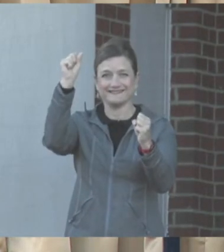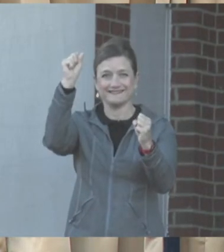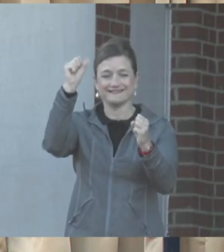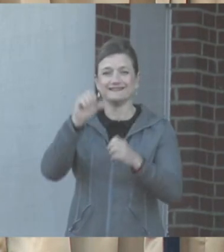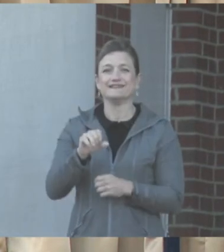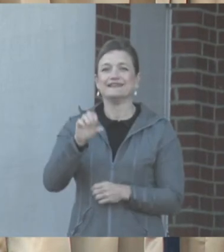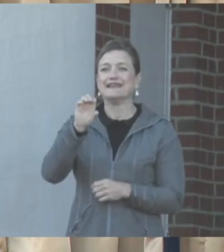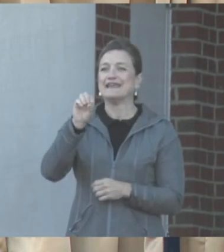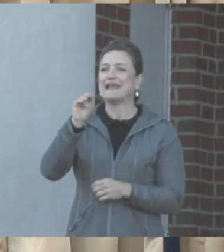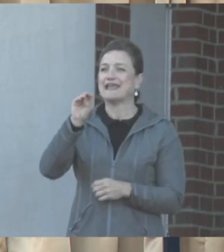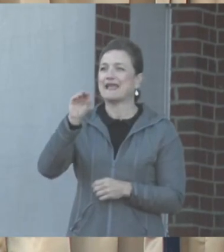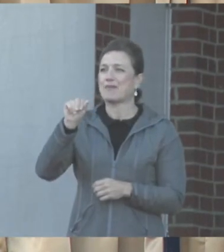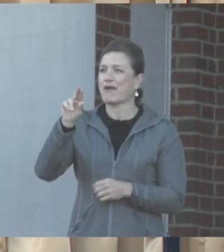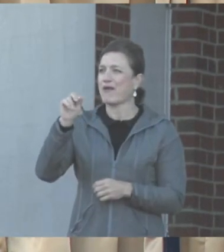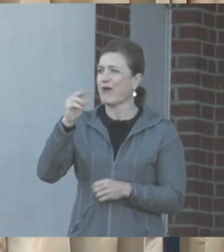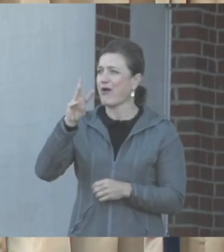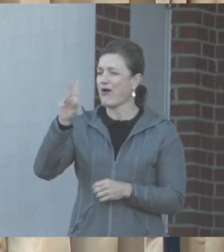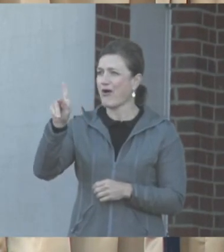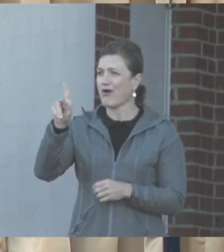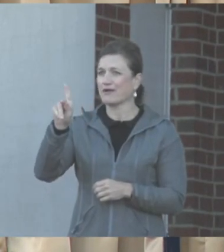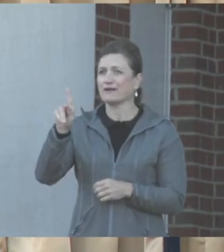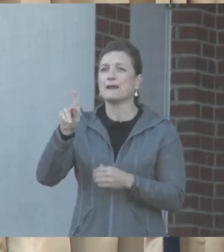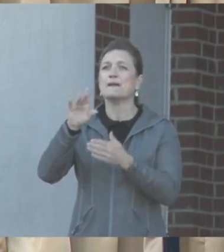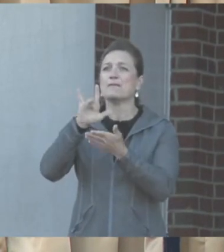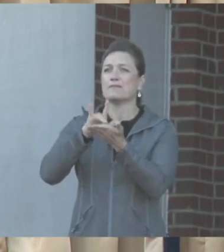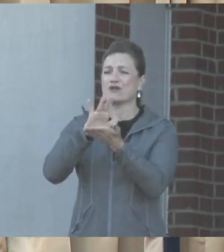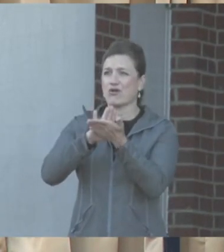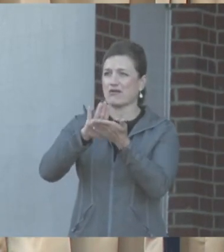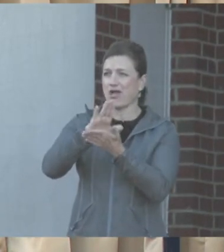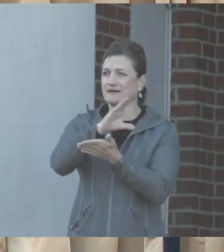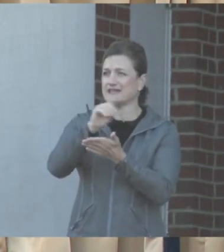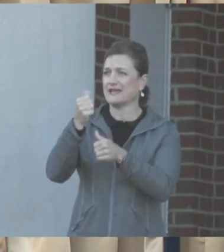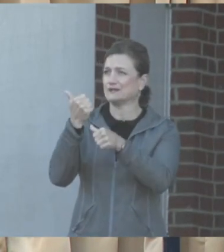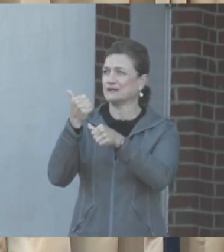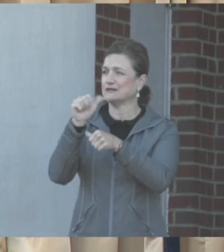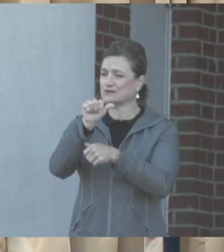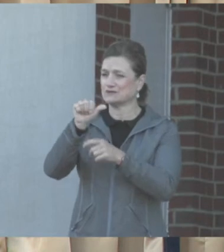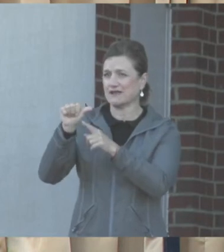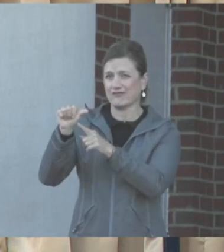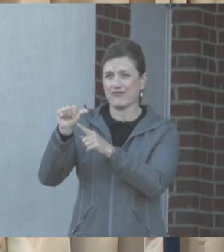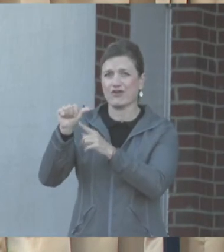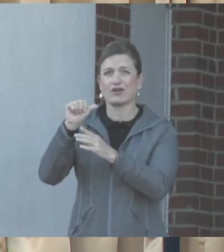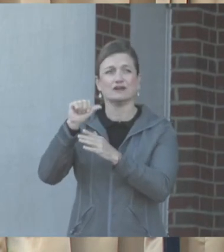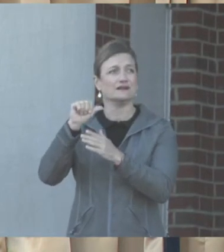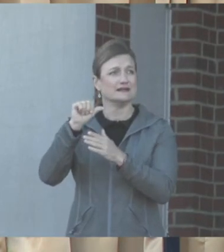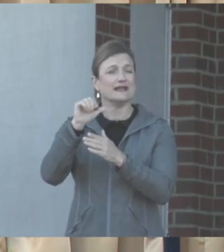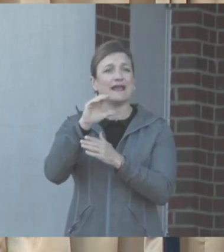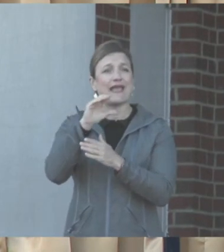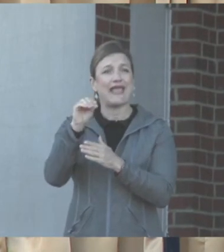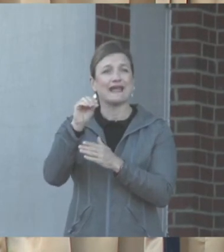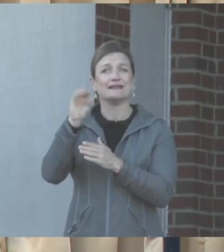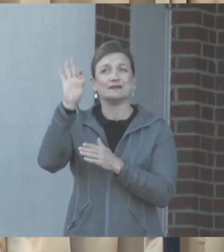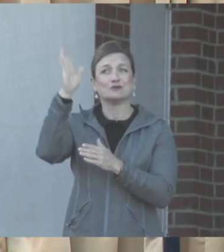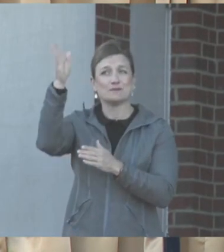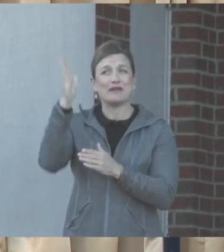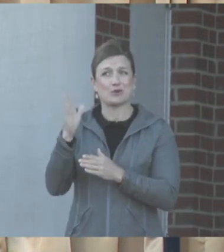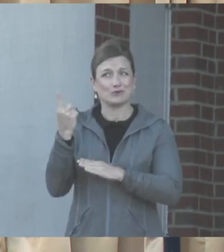Ms. Emma Hoff, Cato Middle College and Associate in Arts graduate and your commencement speaker